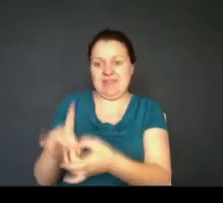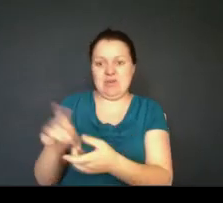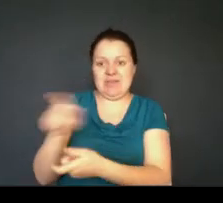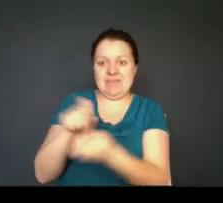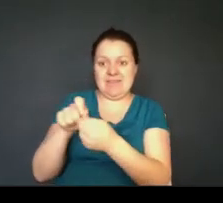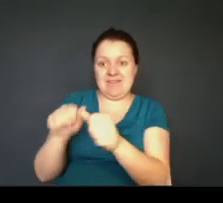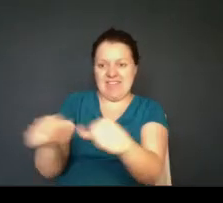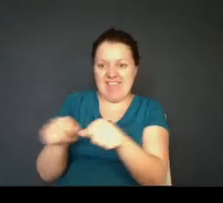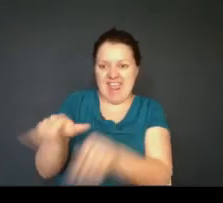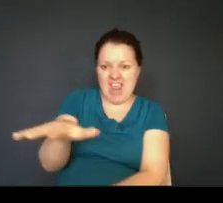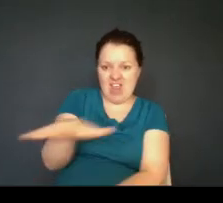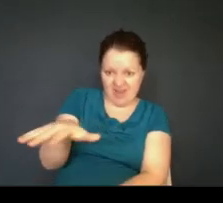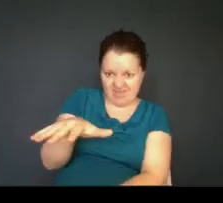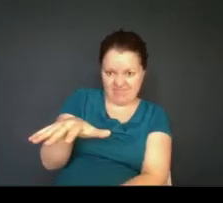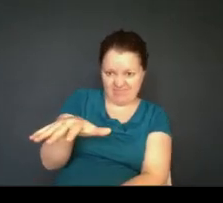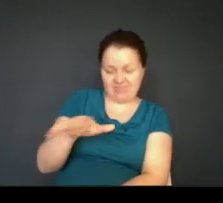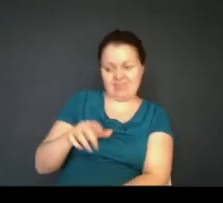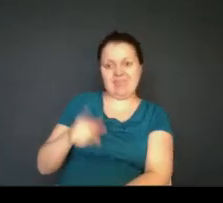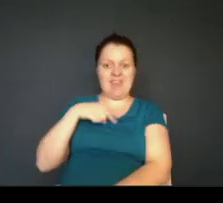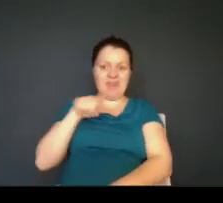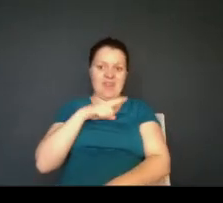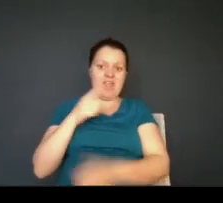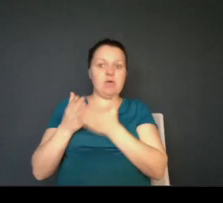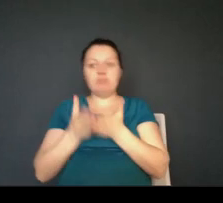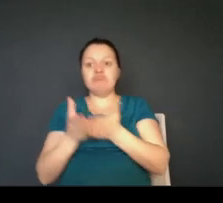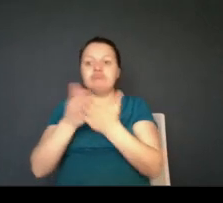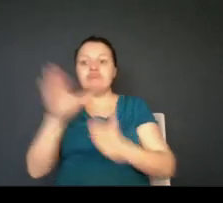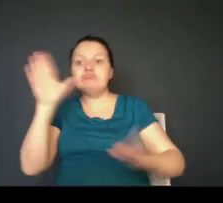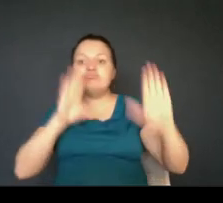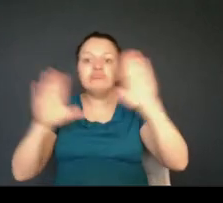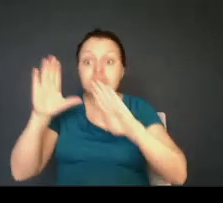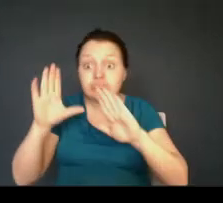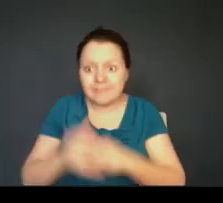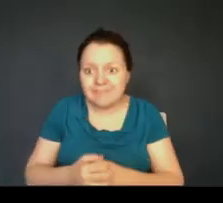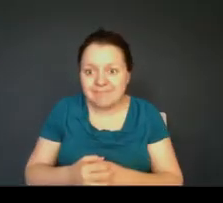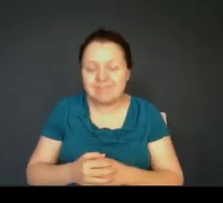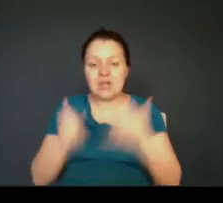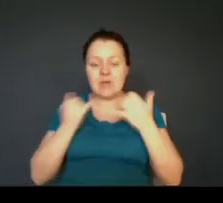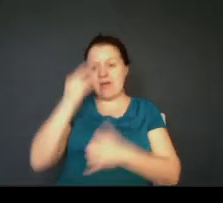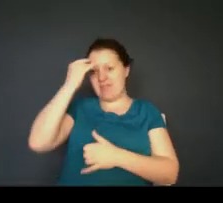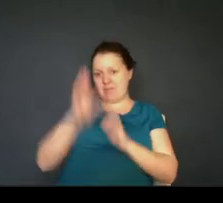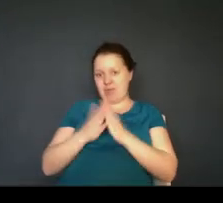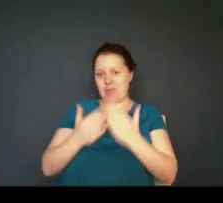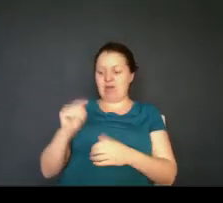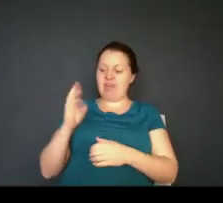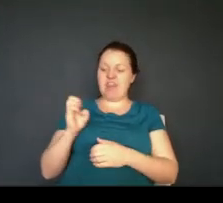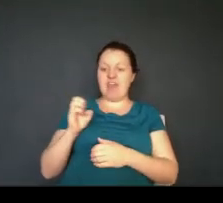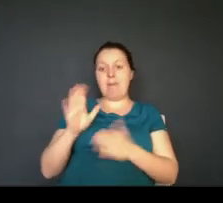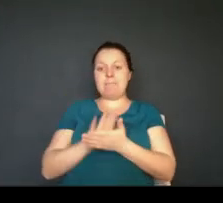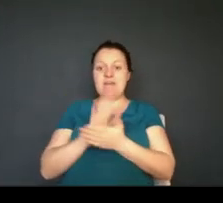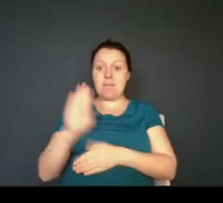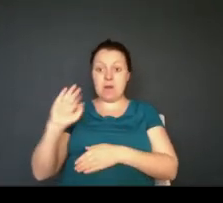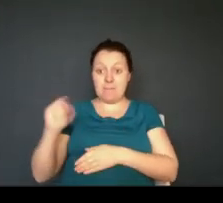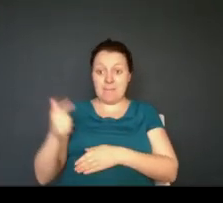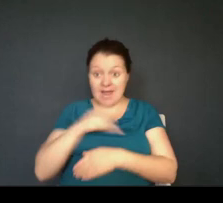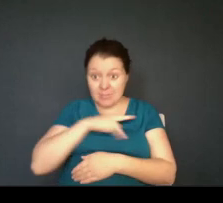So now let's think about the paper bag princess. Okay, Elizabeth literally faces a dragon in there, right?